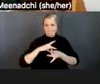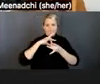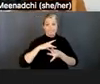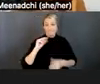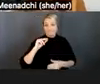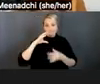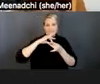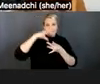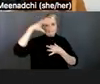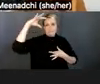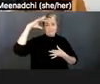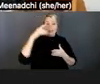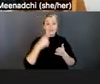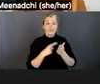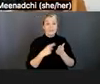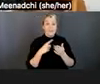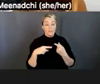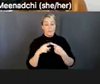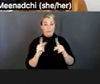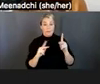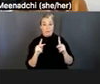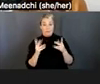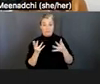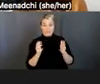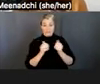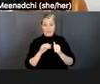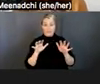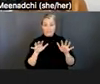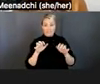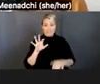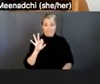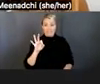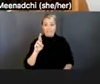are coming out of a freeze state, there can be a sense of